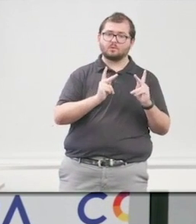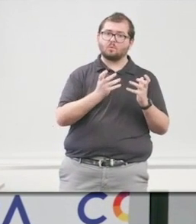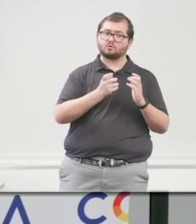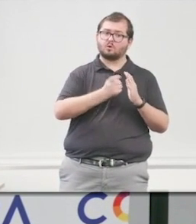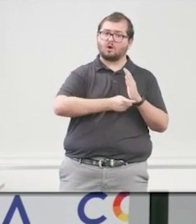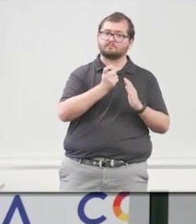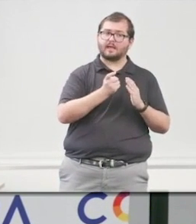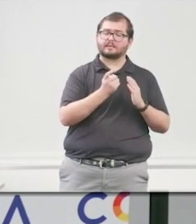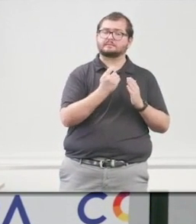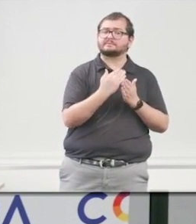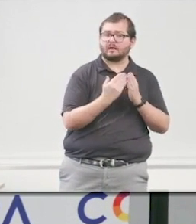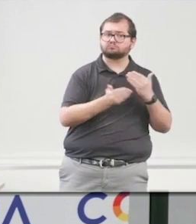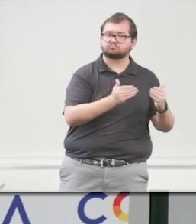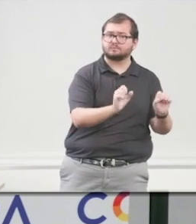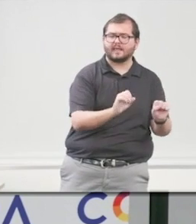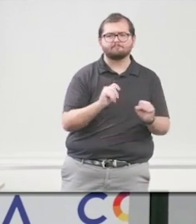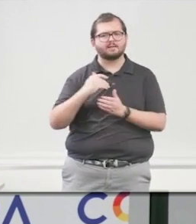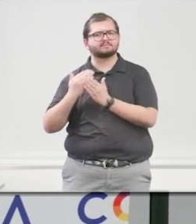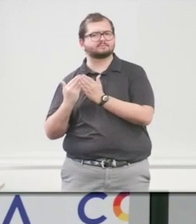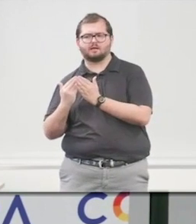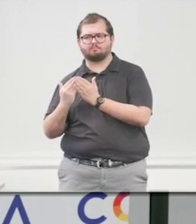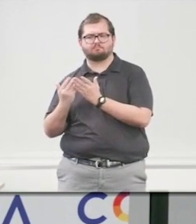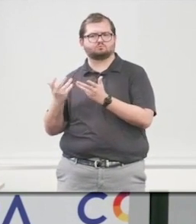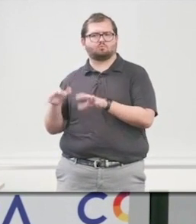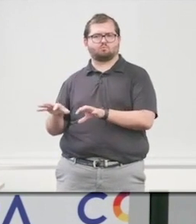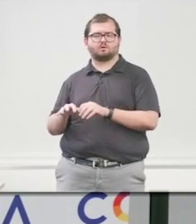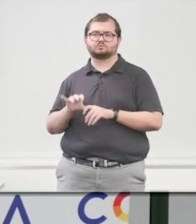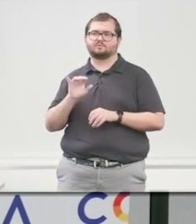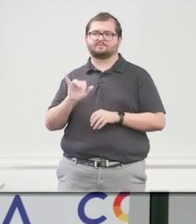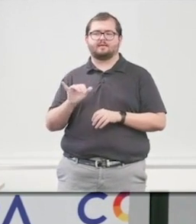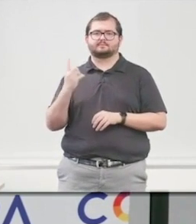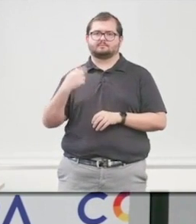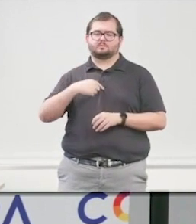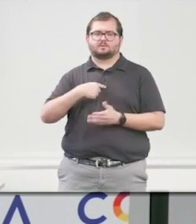we can has been certainly a topic for us at the organization.